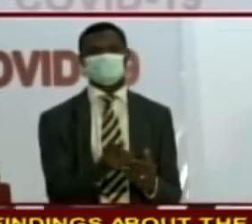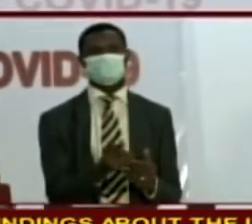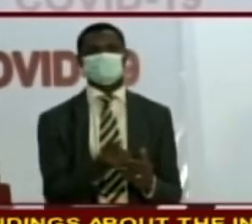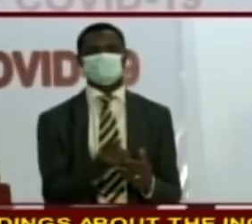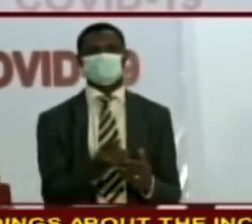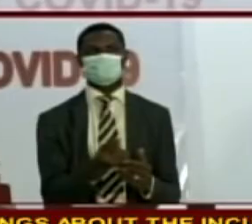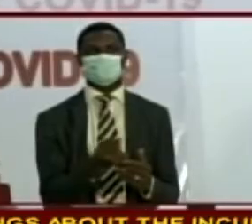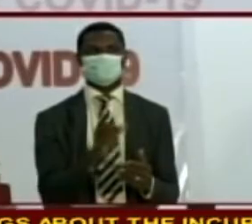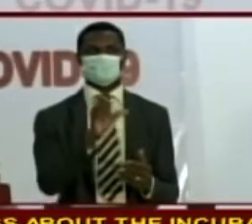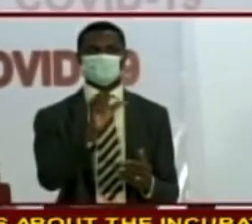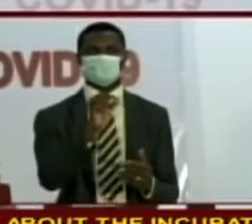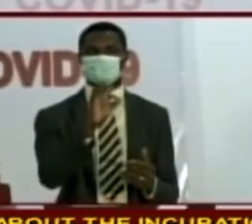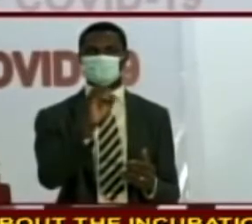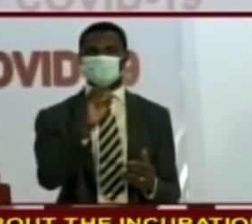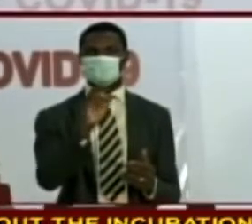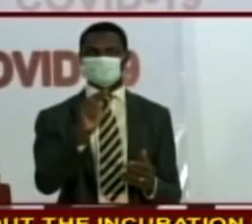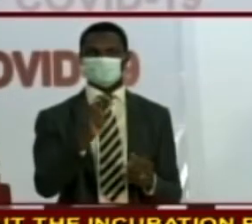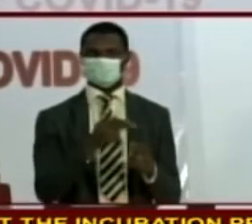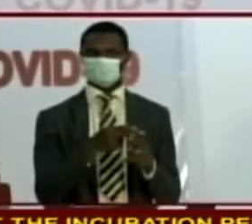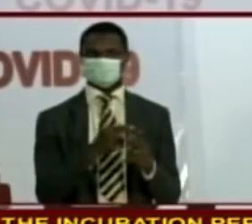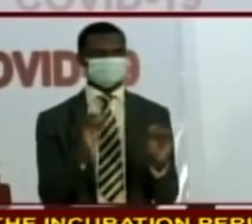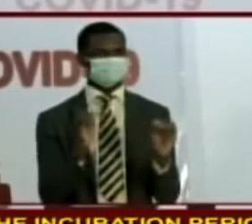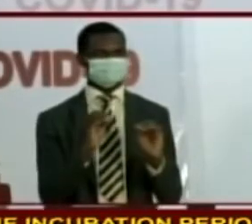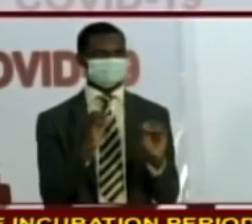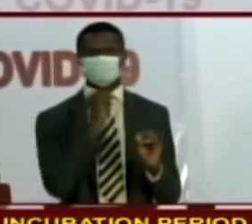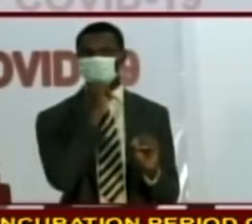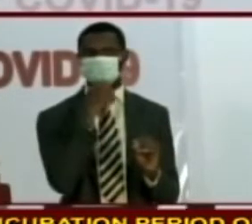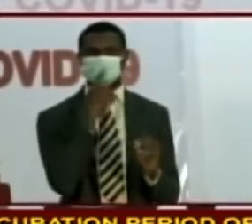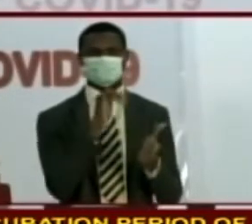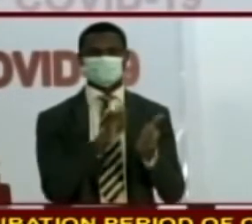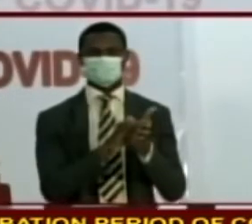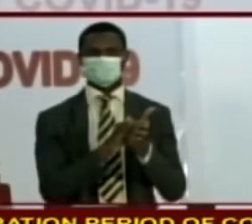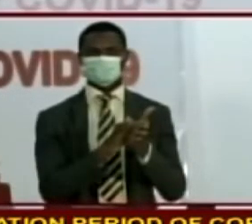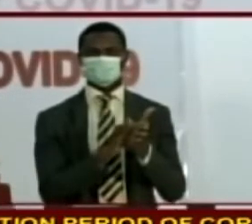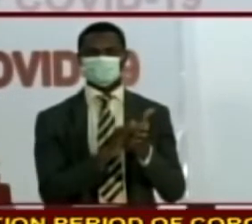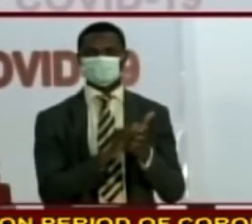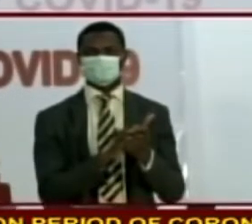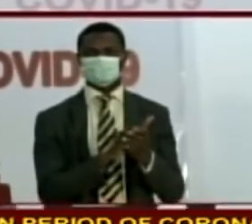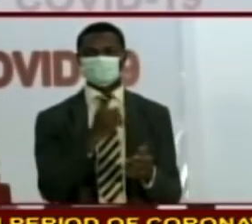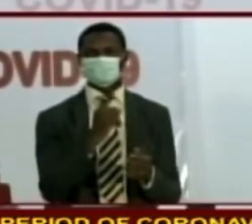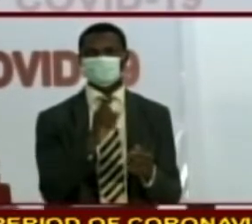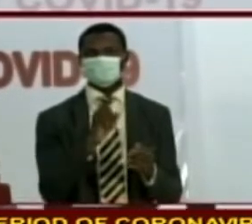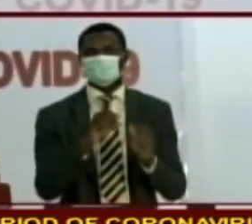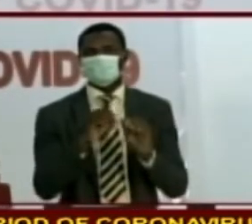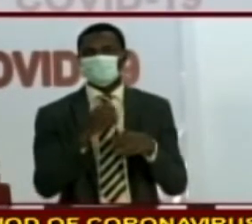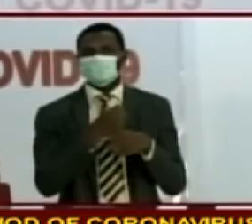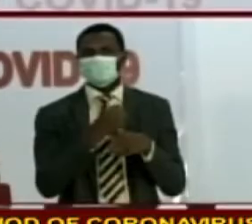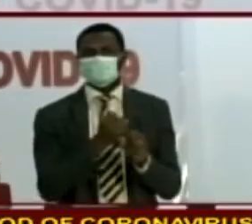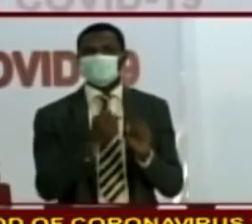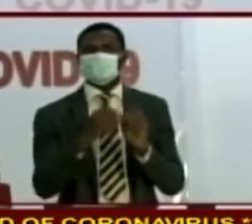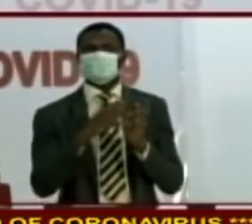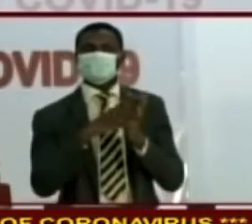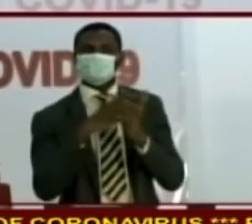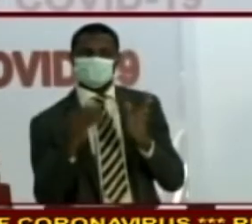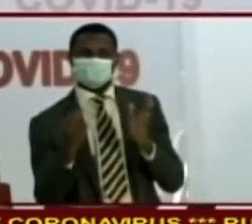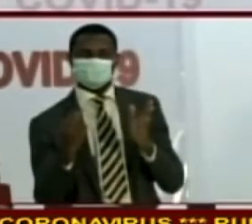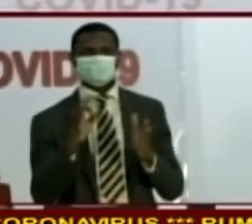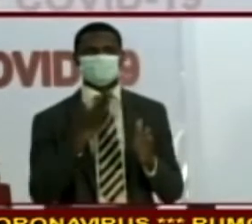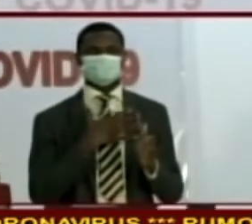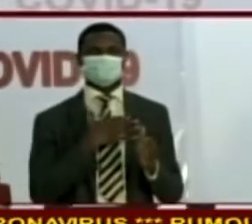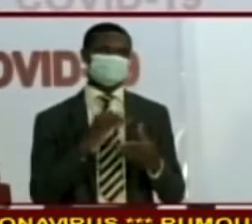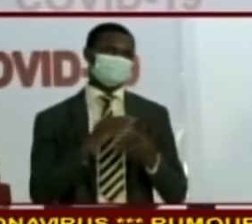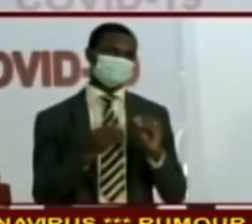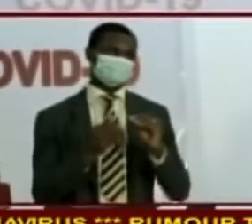soon. And I know that you always get a copy of my statement. If you look at paragraph 5 and